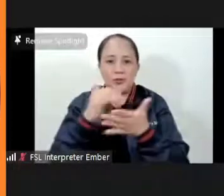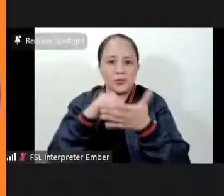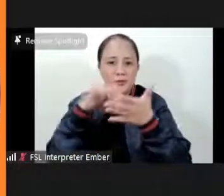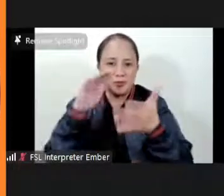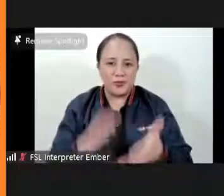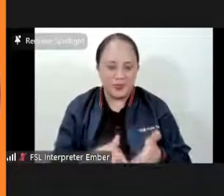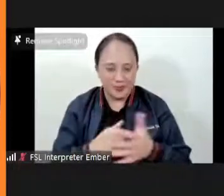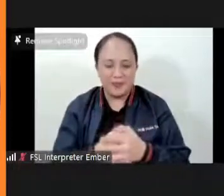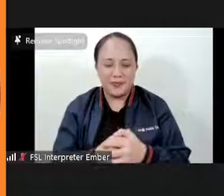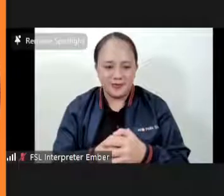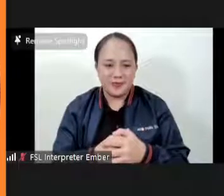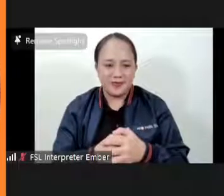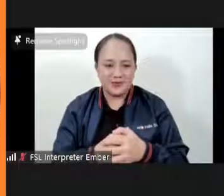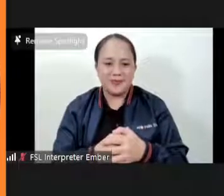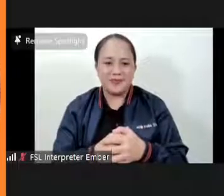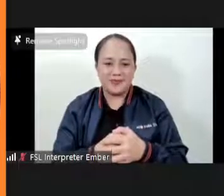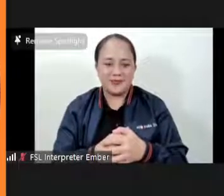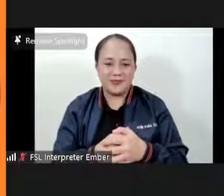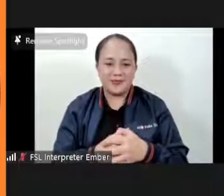students.